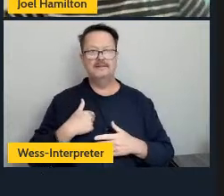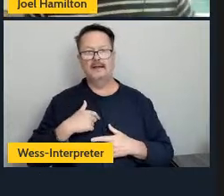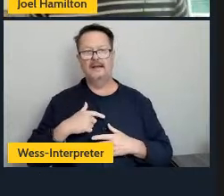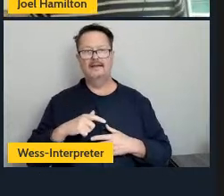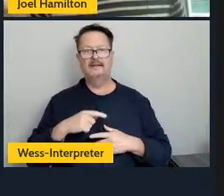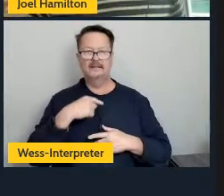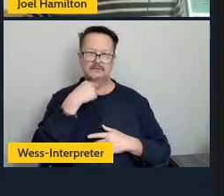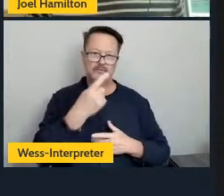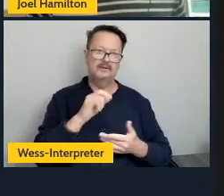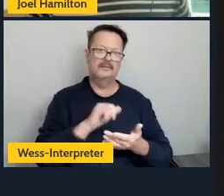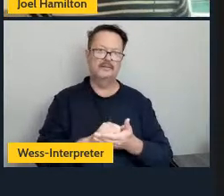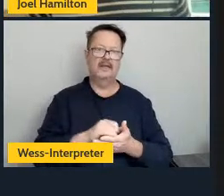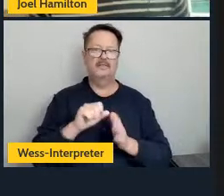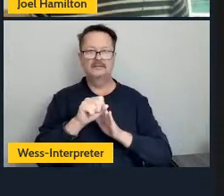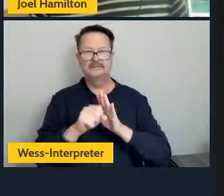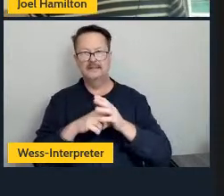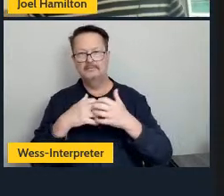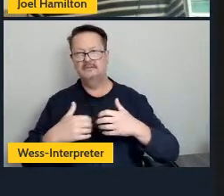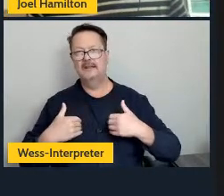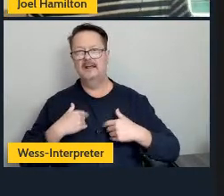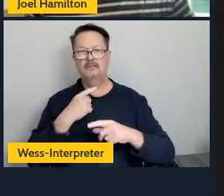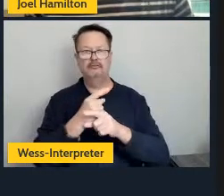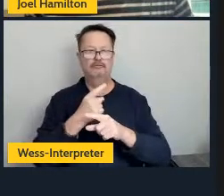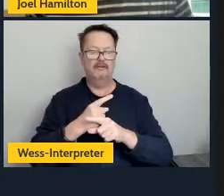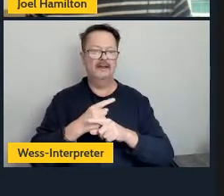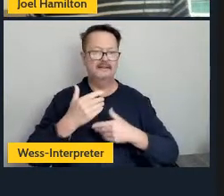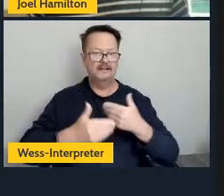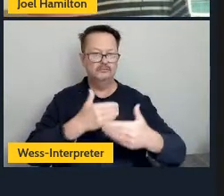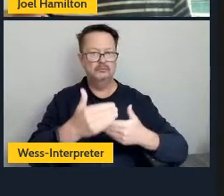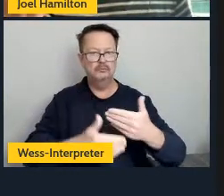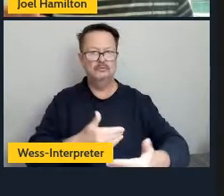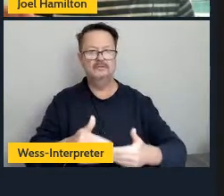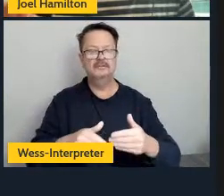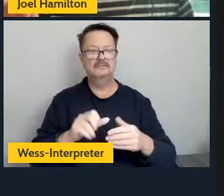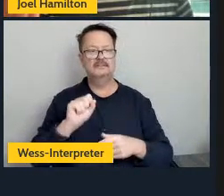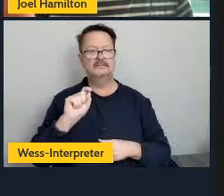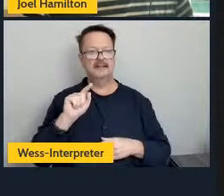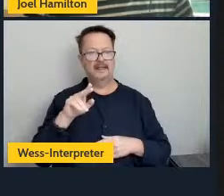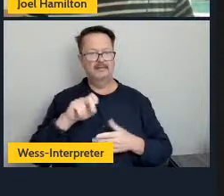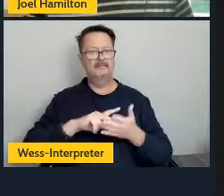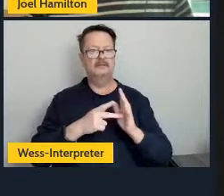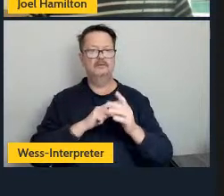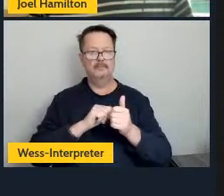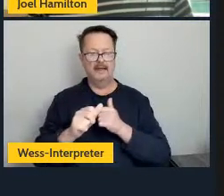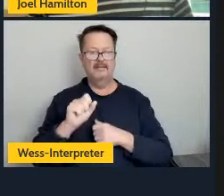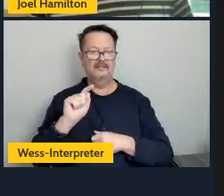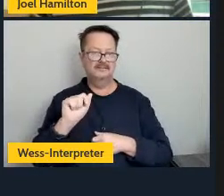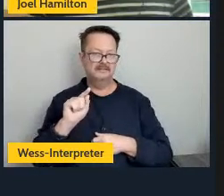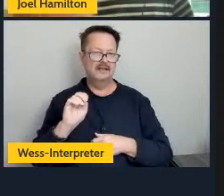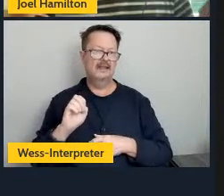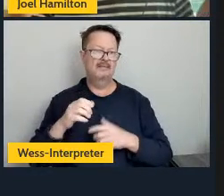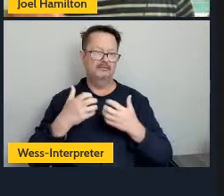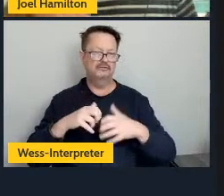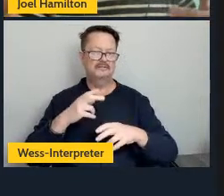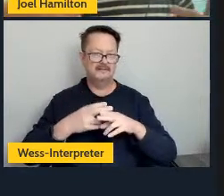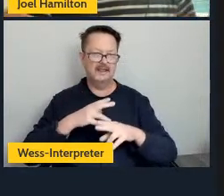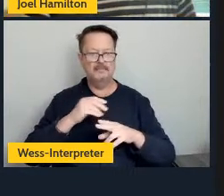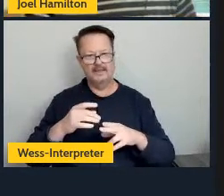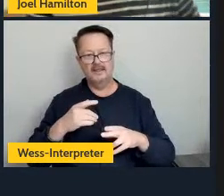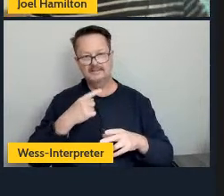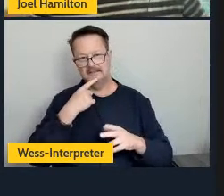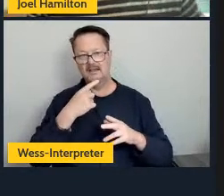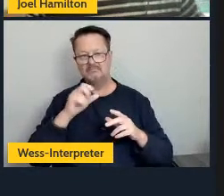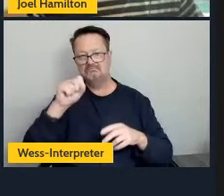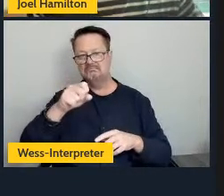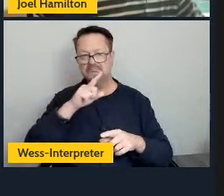machine has the correct execution status. So this assertion here allows you to pass in the state machine name and essentially assert that the